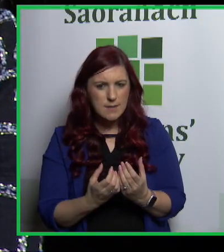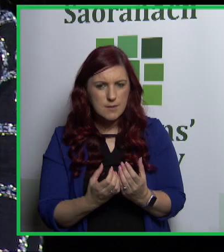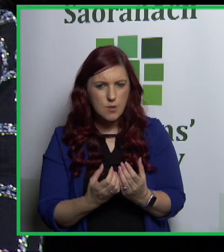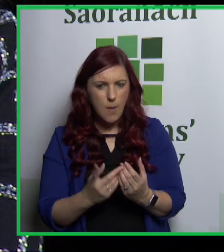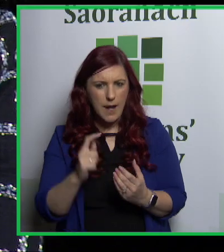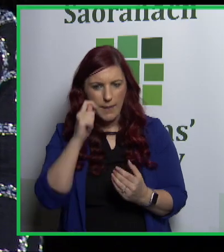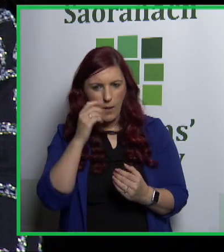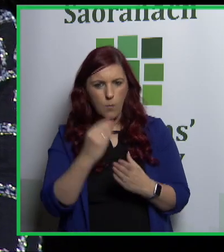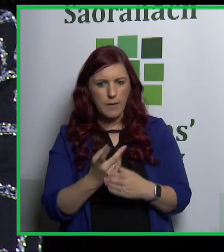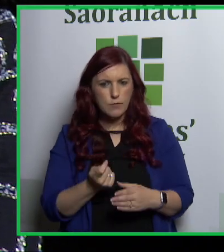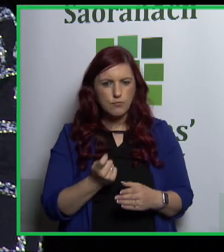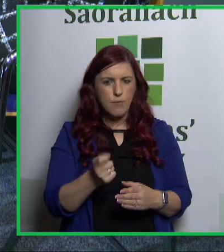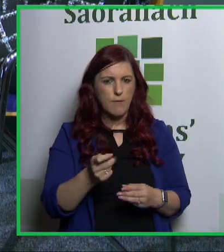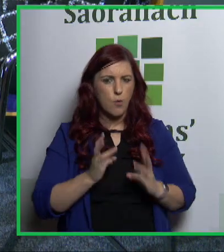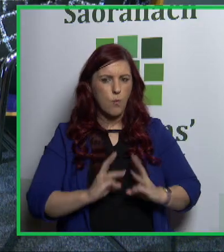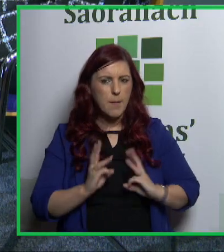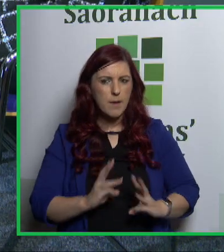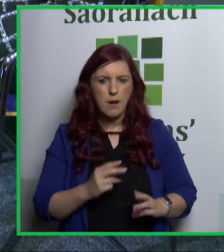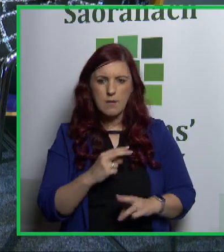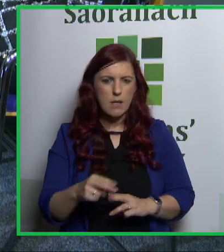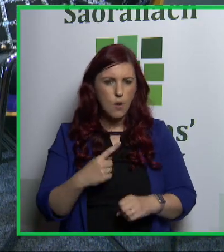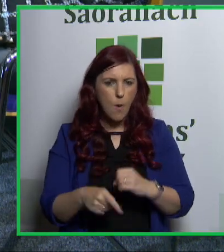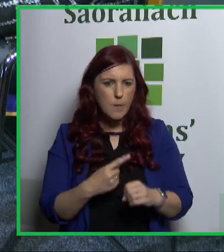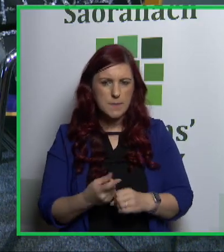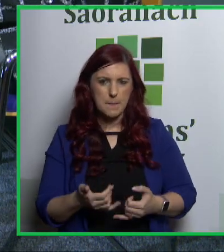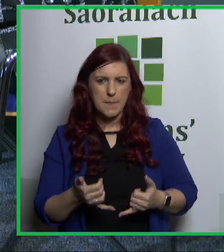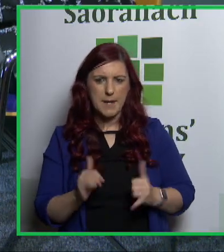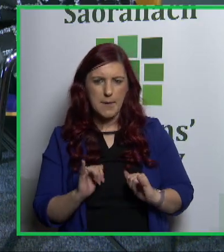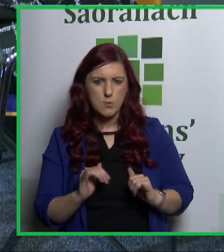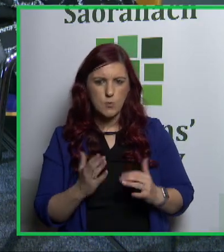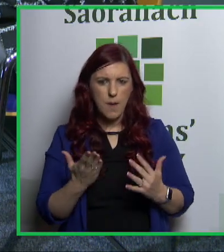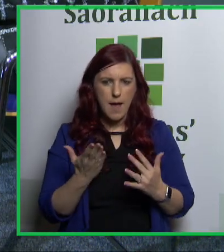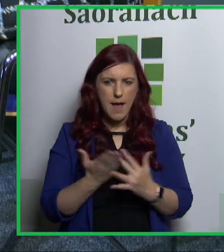women end up in prison, there's a whole, again,